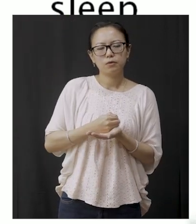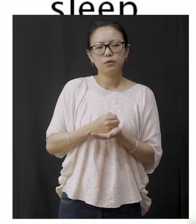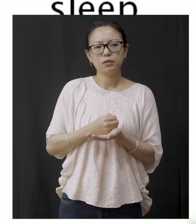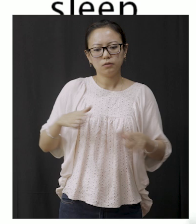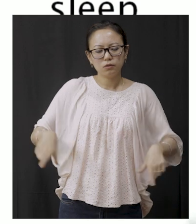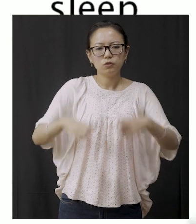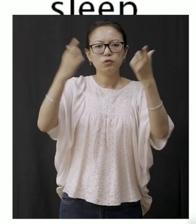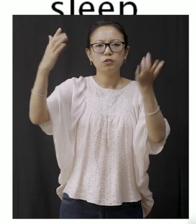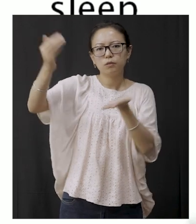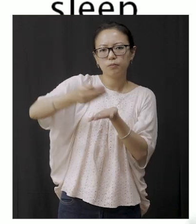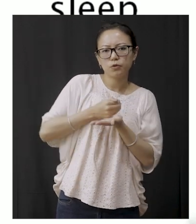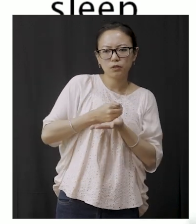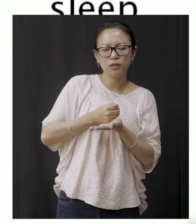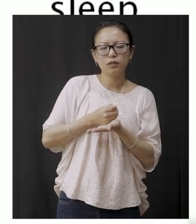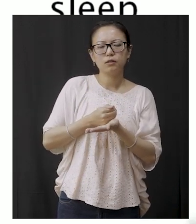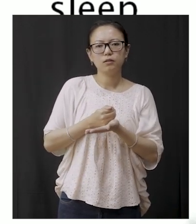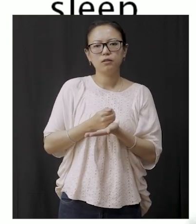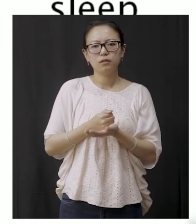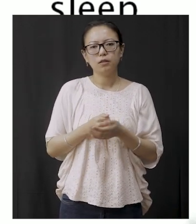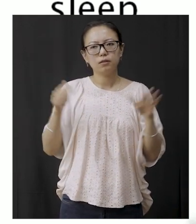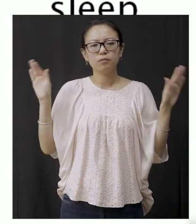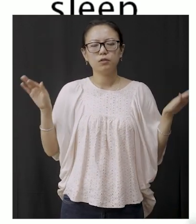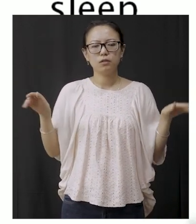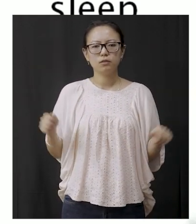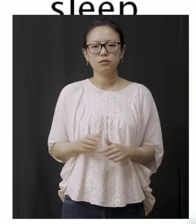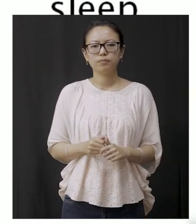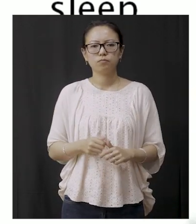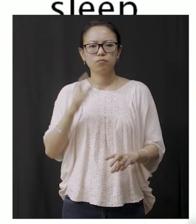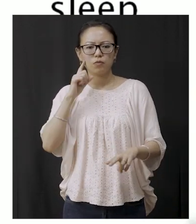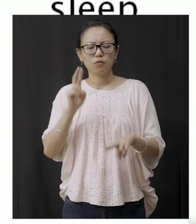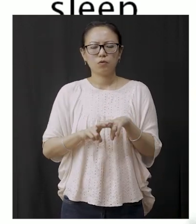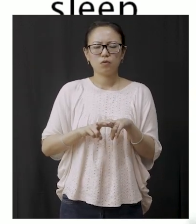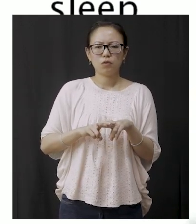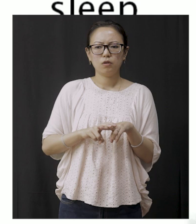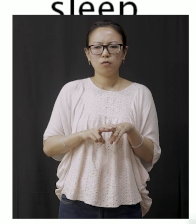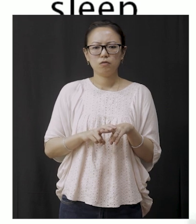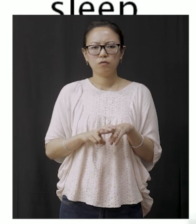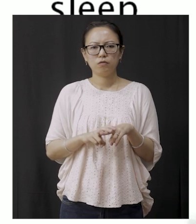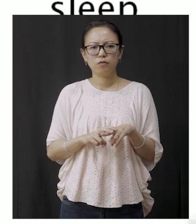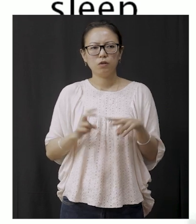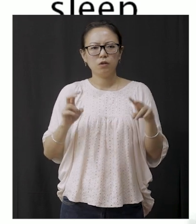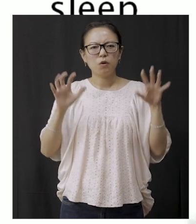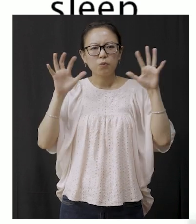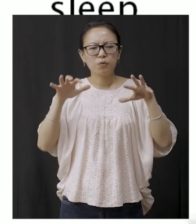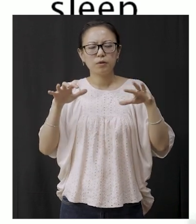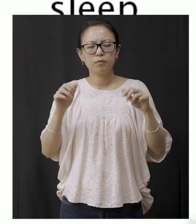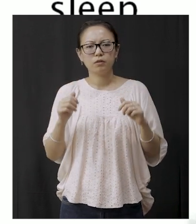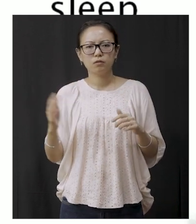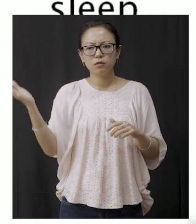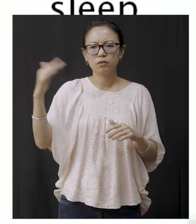cover the little birds, and when the wild animal comes, it will protect the trees, it will protect them